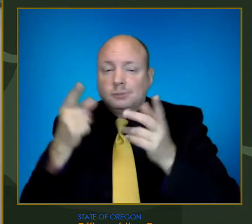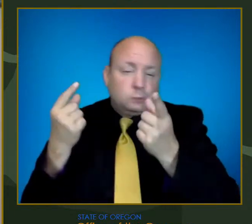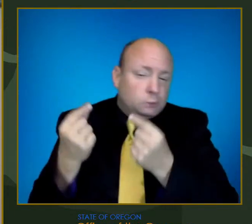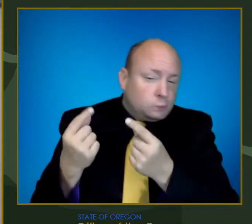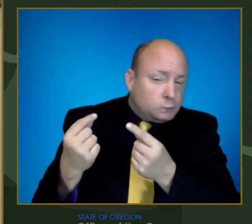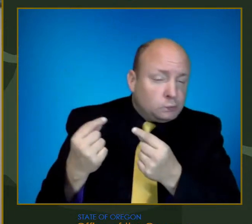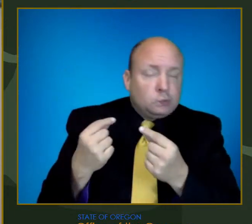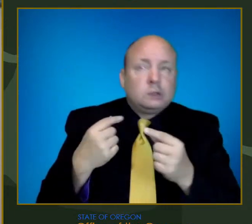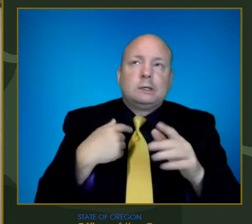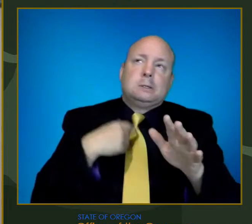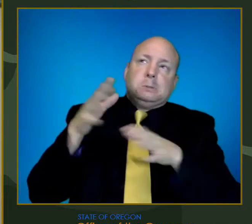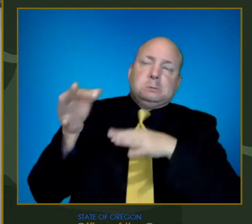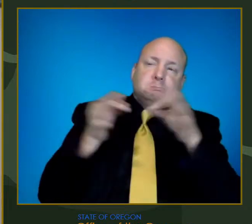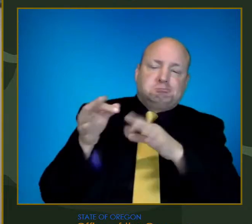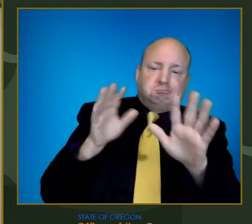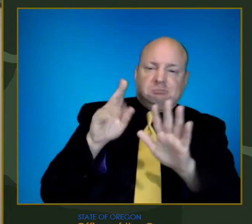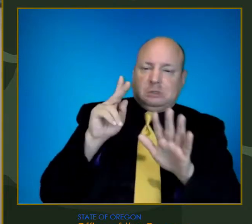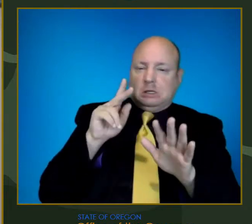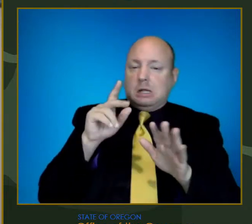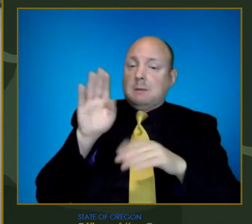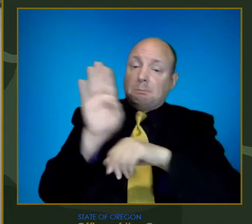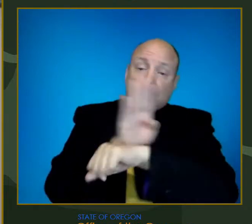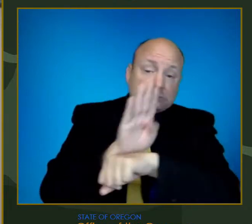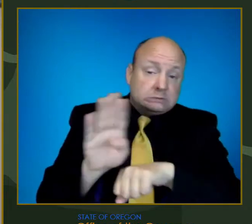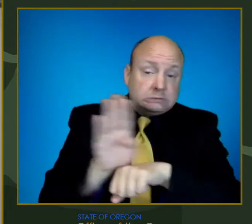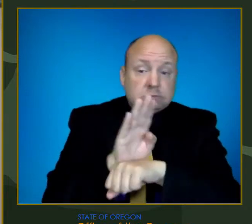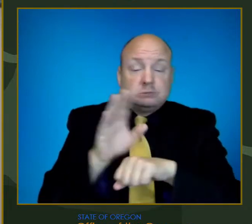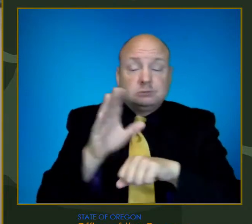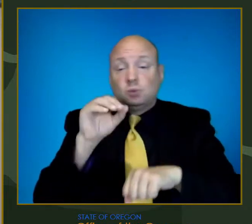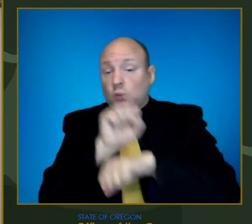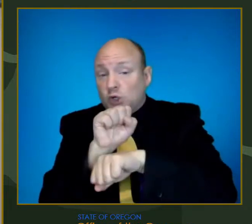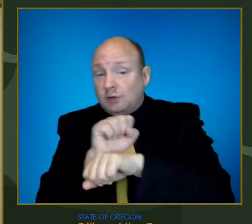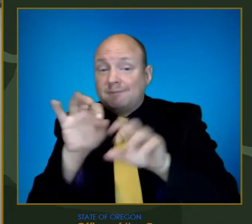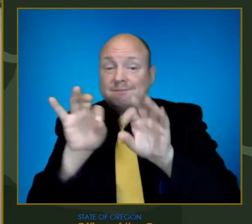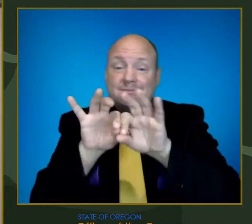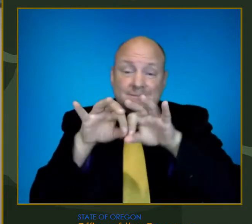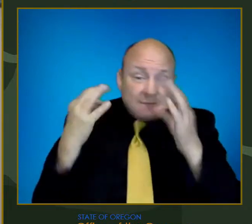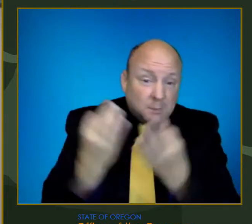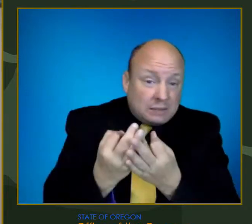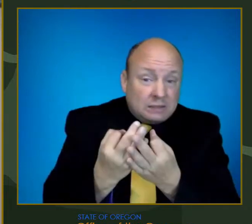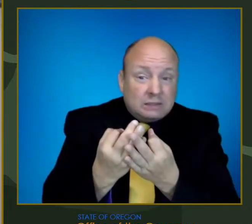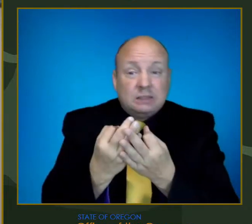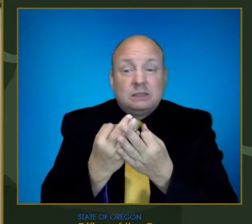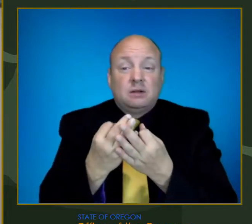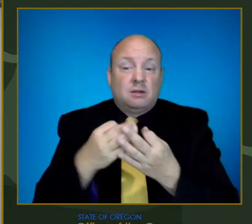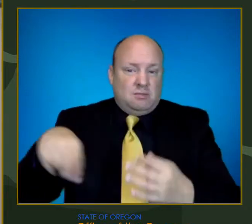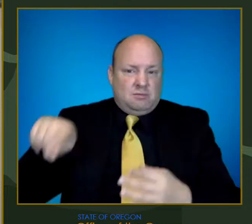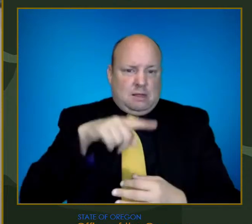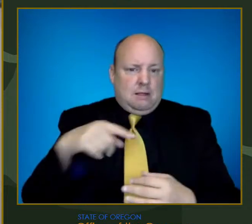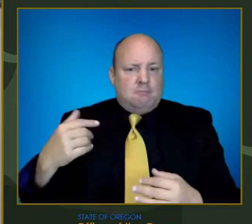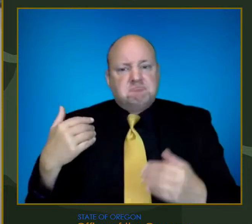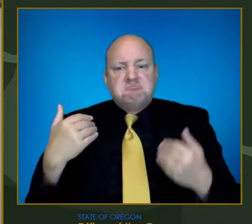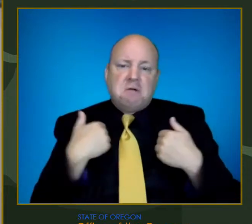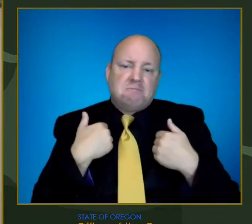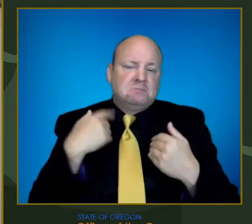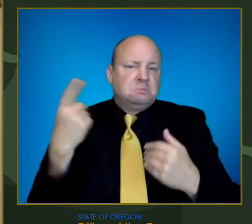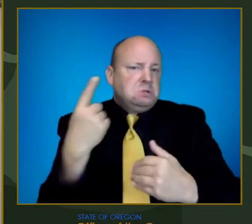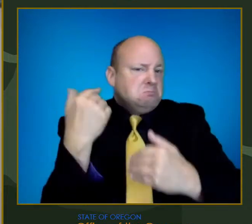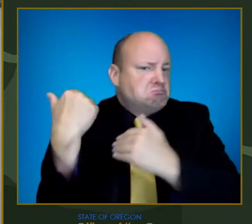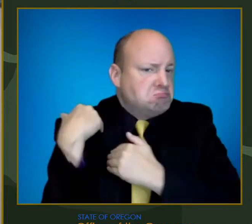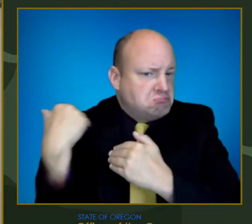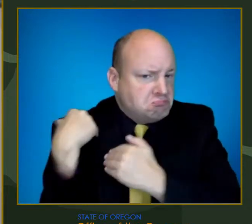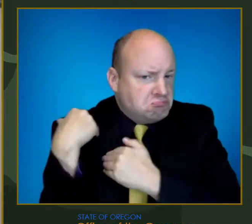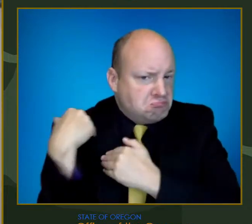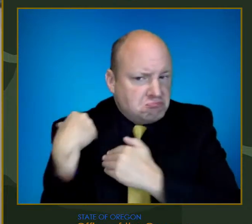Our businesses and our working families have shouldered the burden of these